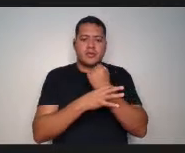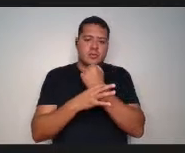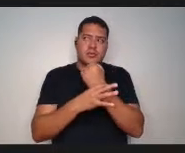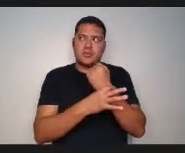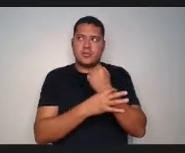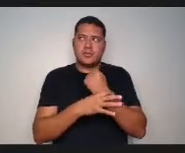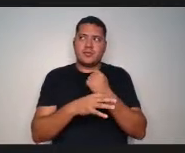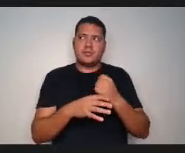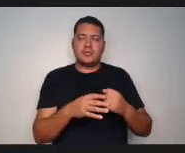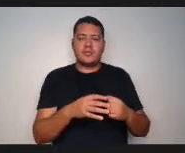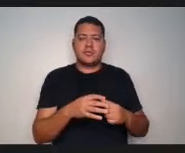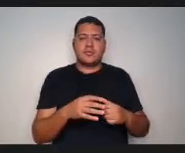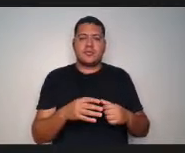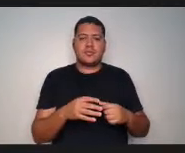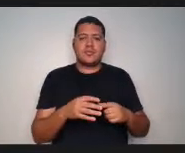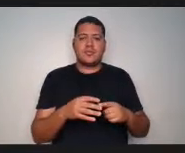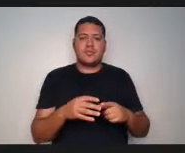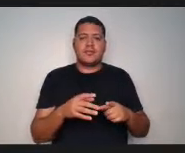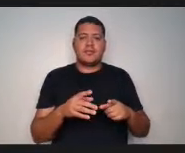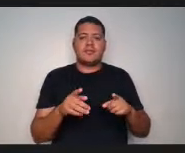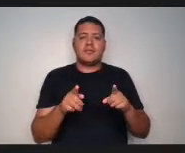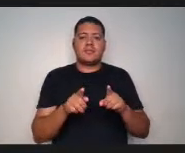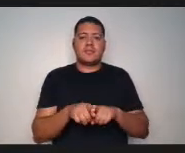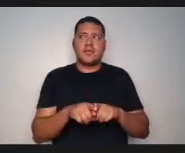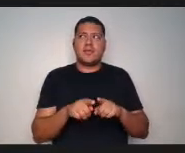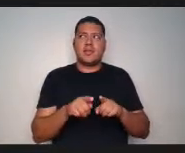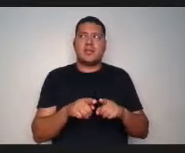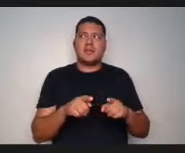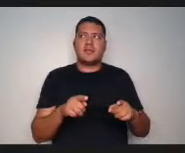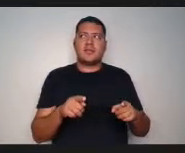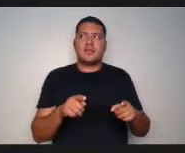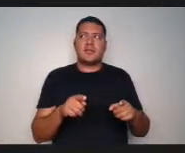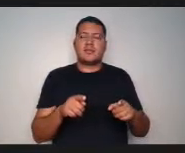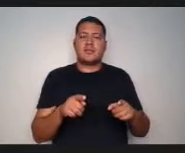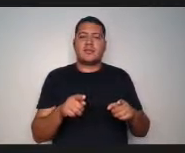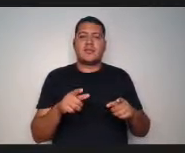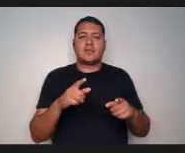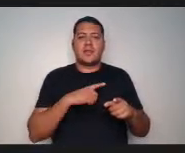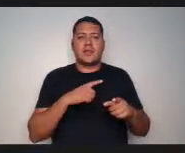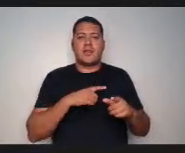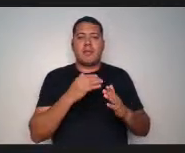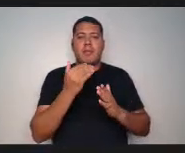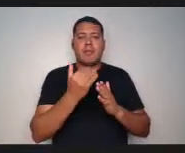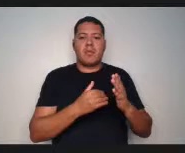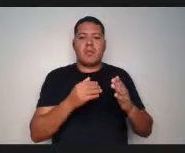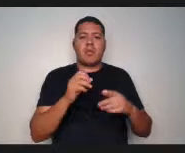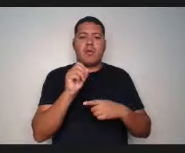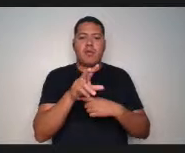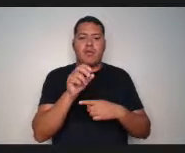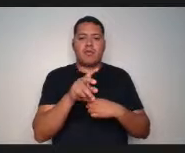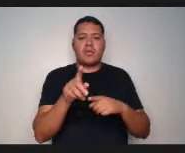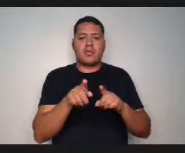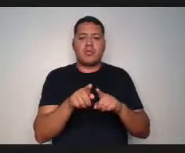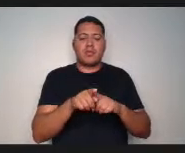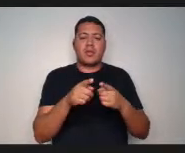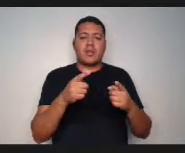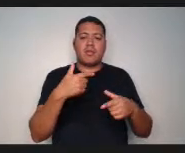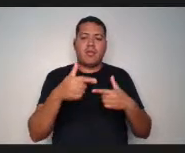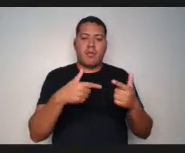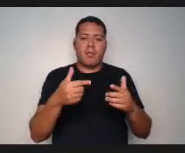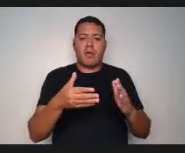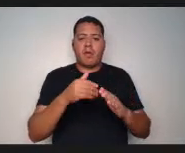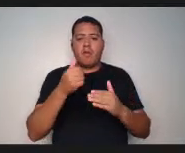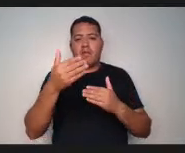to be exposed to the virus compared to those who worked outside the home. But we also know that home workers, those in the